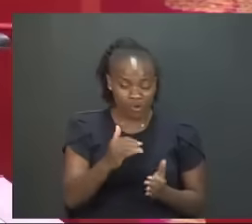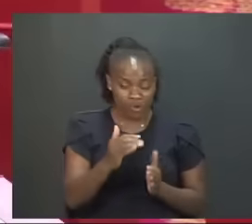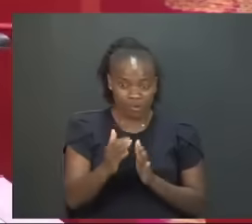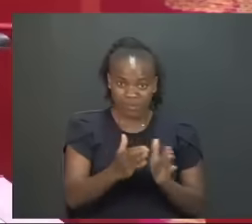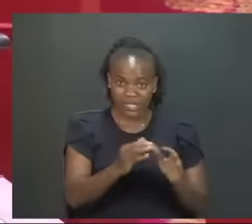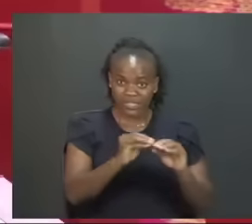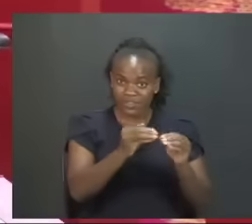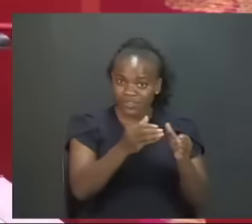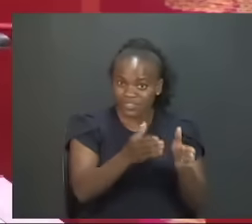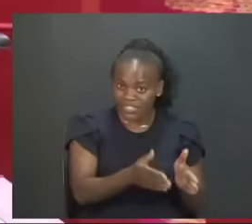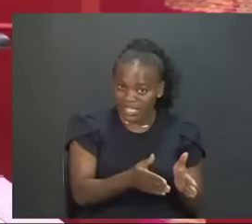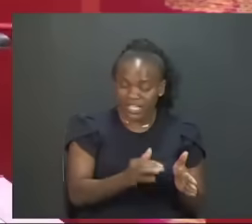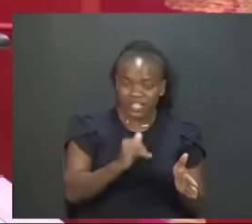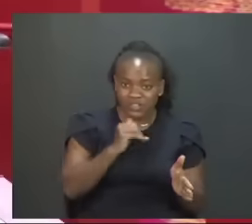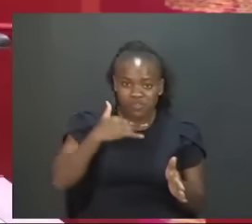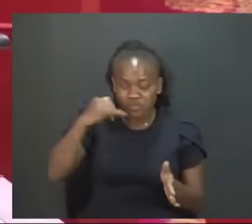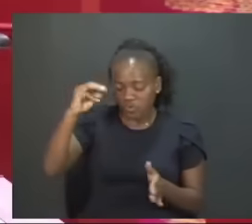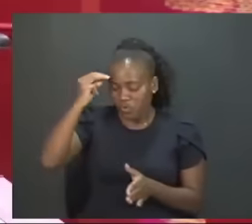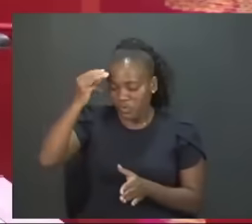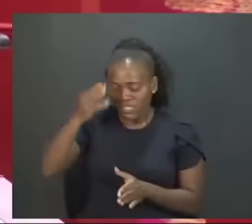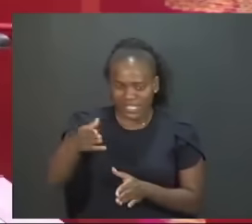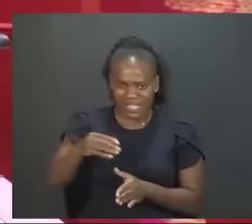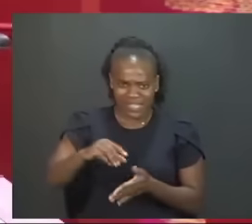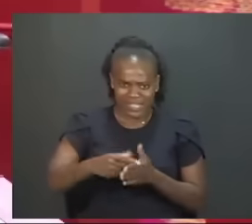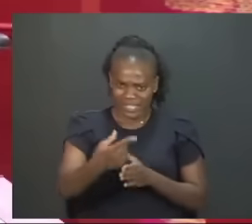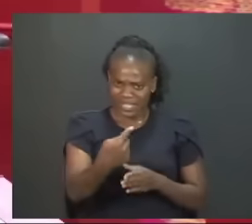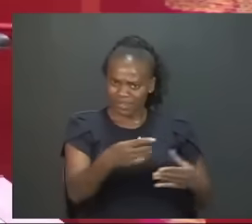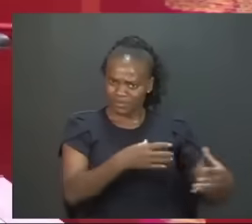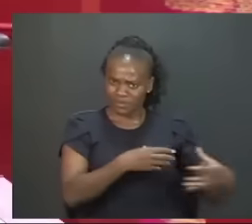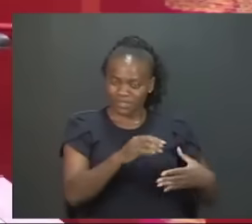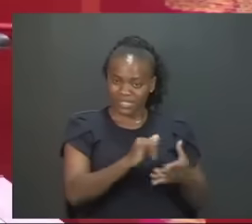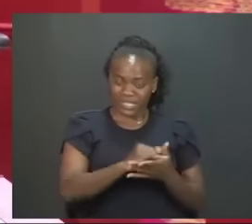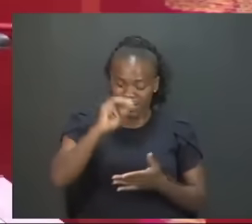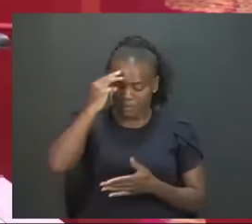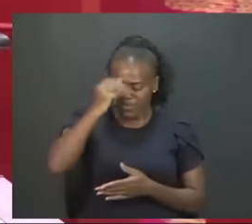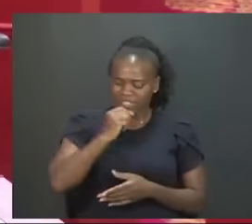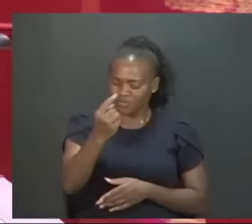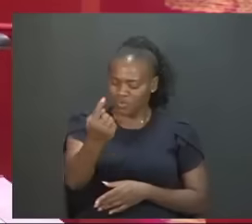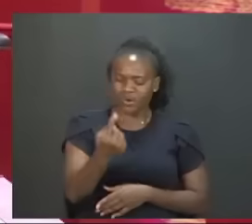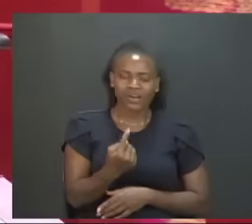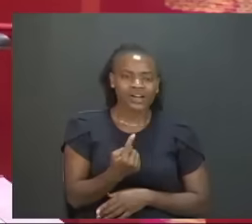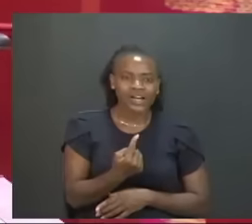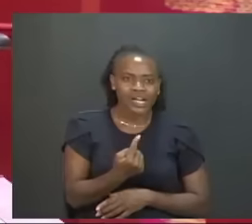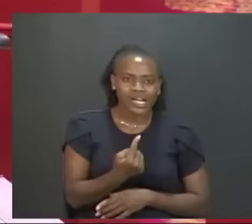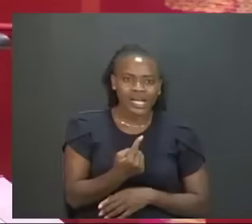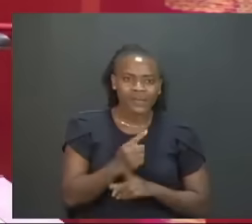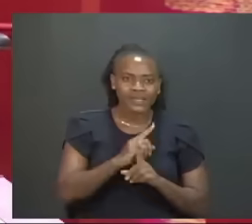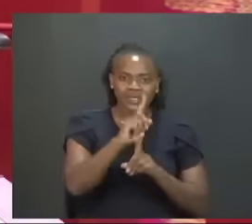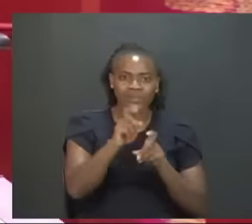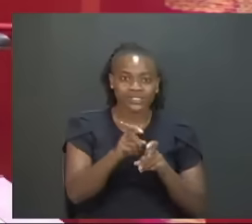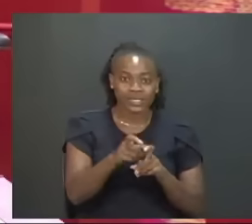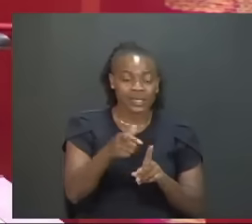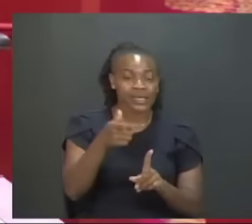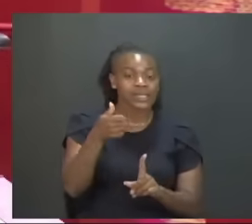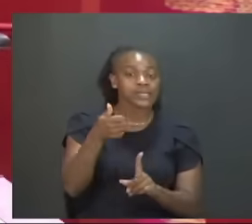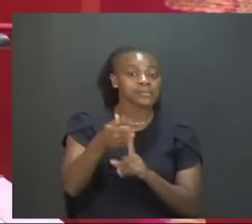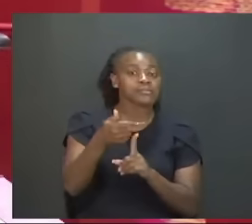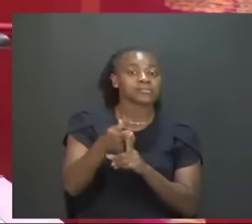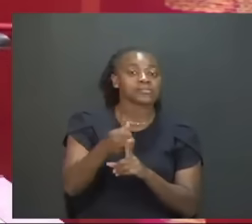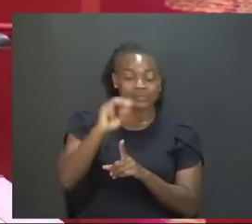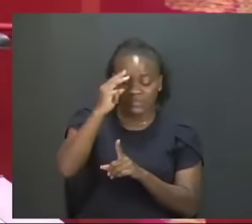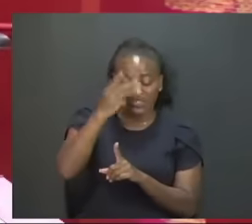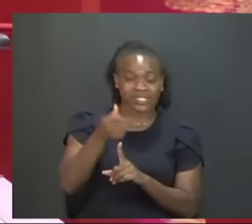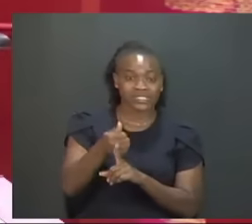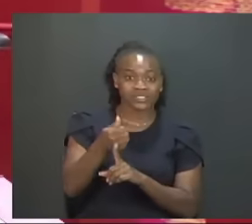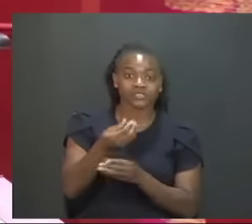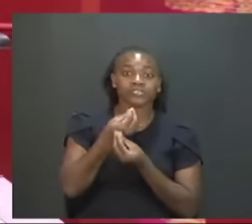minister, and you come and complain that the minister has not shown up to answer a question, is he the one that you informed about the question? So the issue